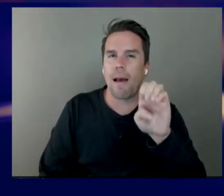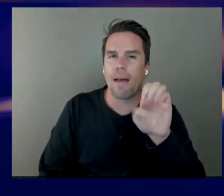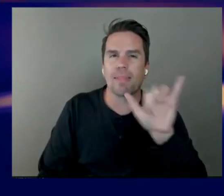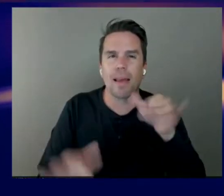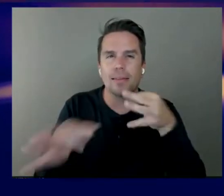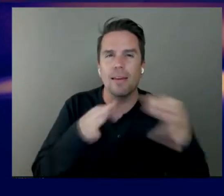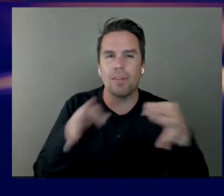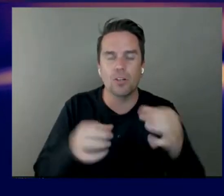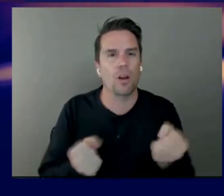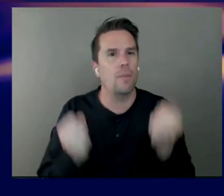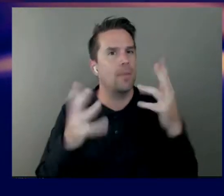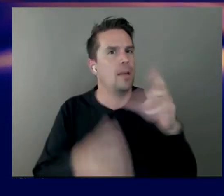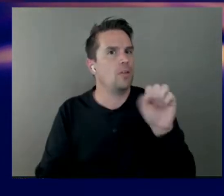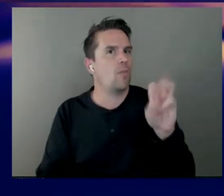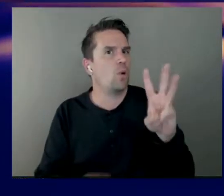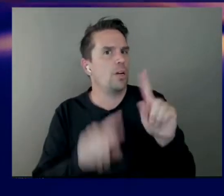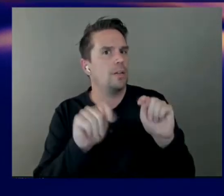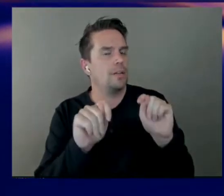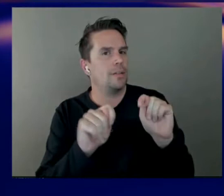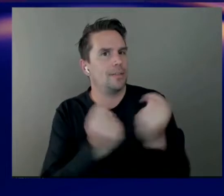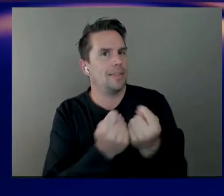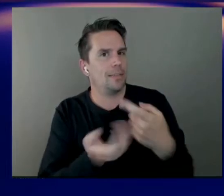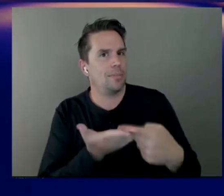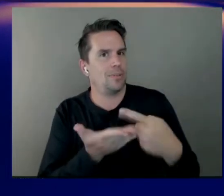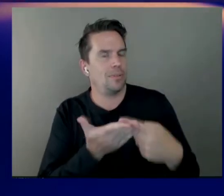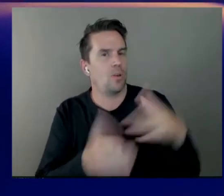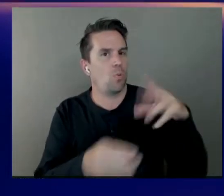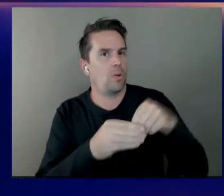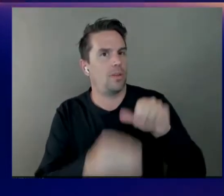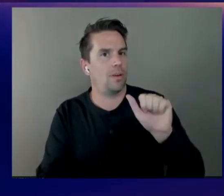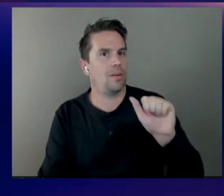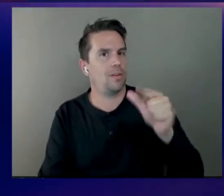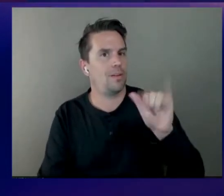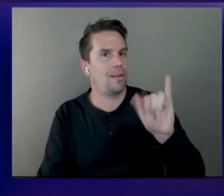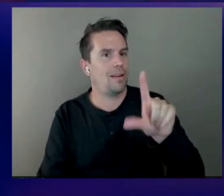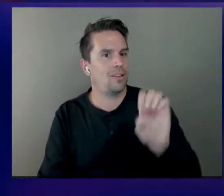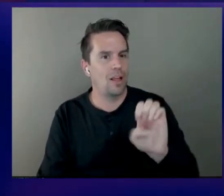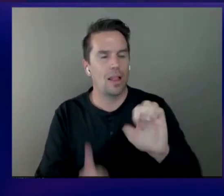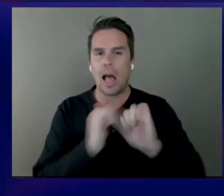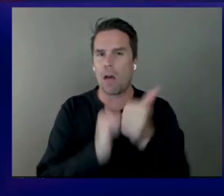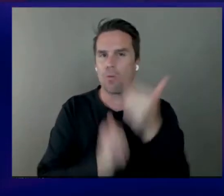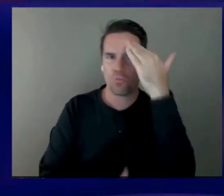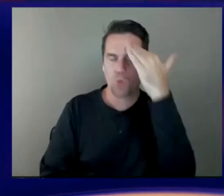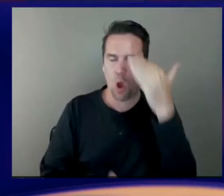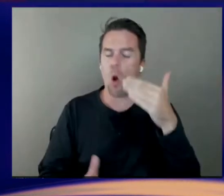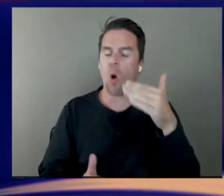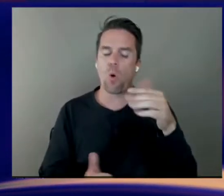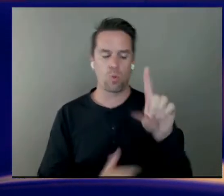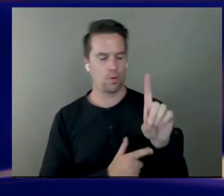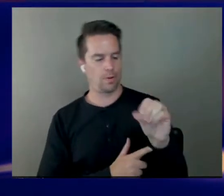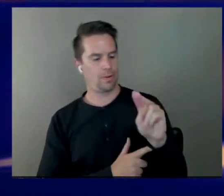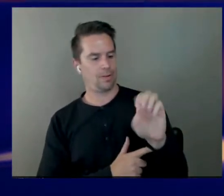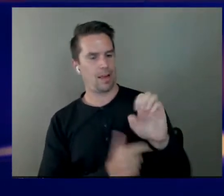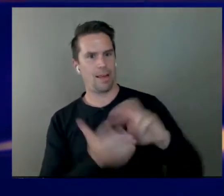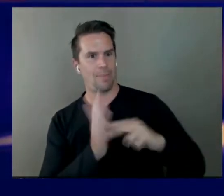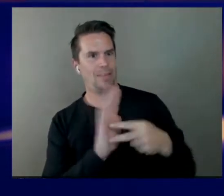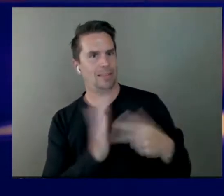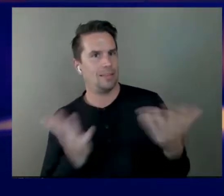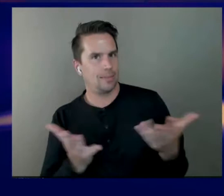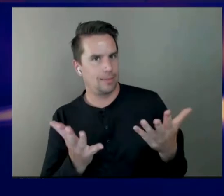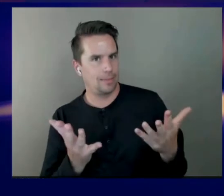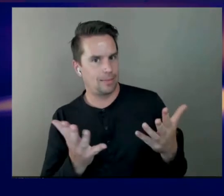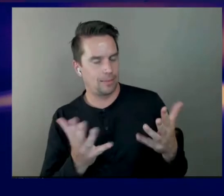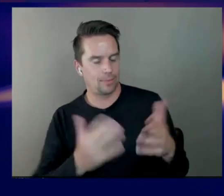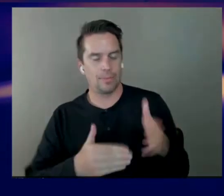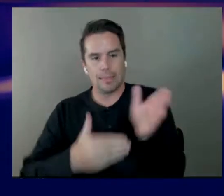agile. When do we know that the feature is really done? Well, done, and done. Yeah, and final, do not